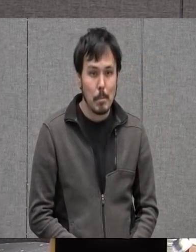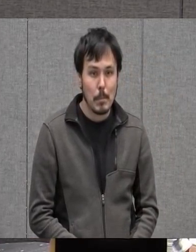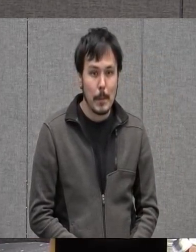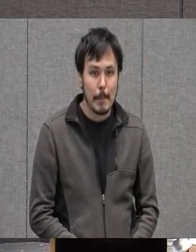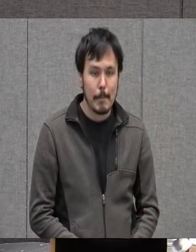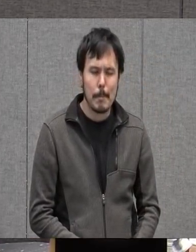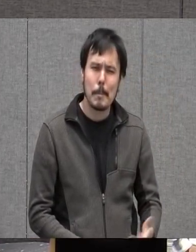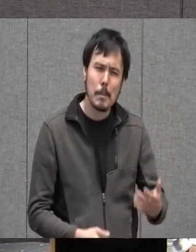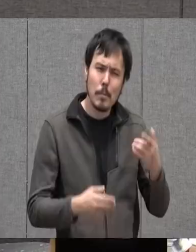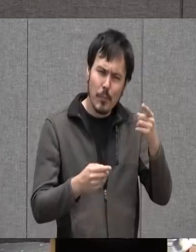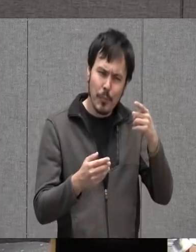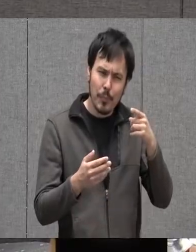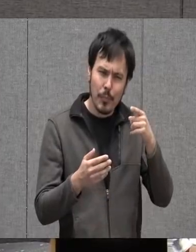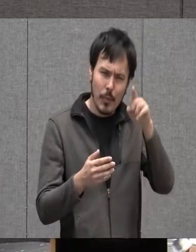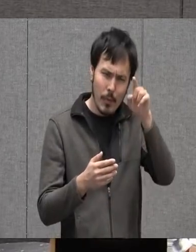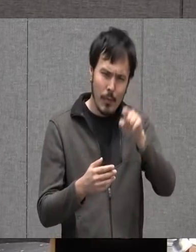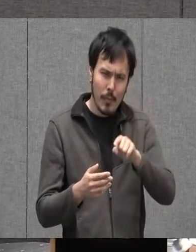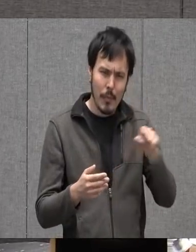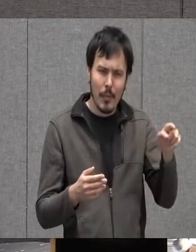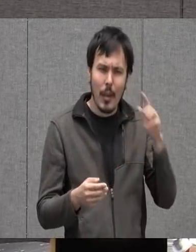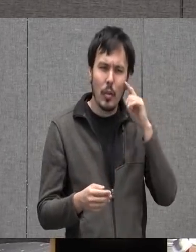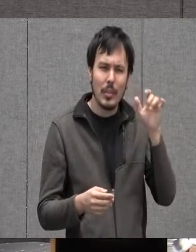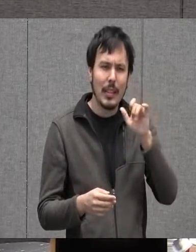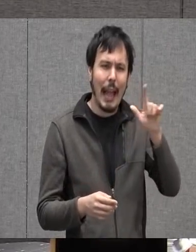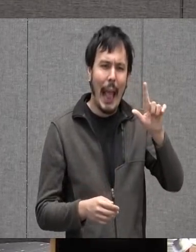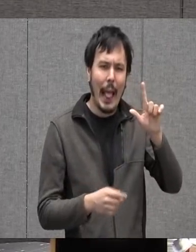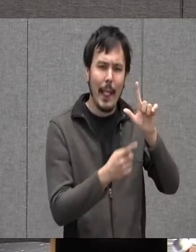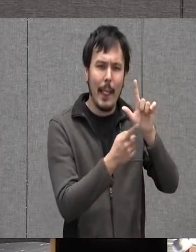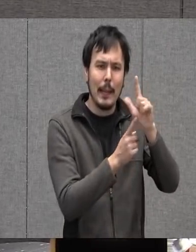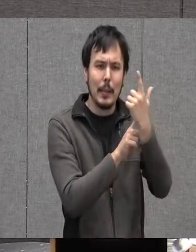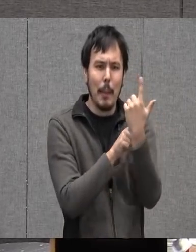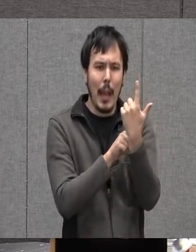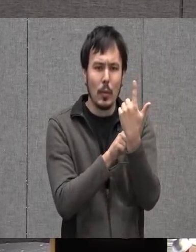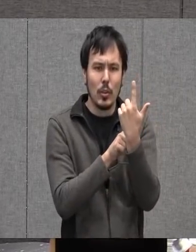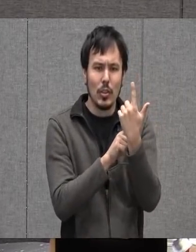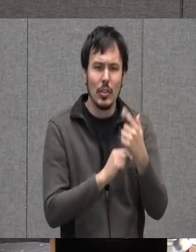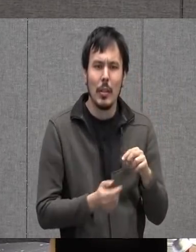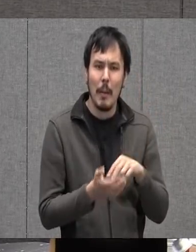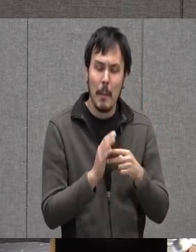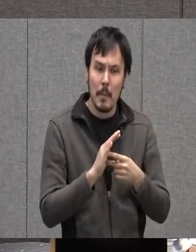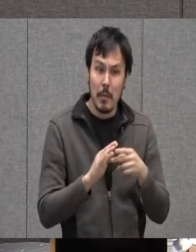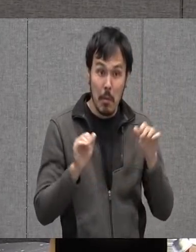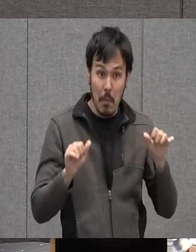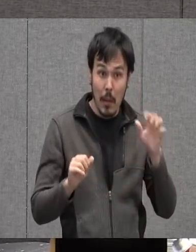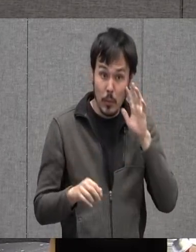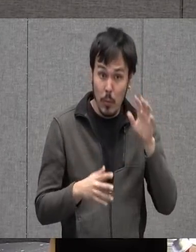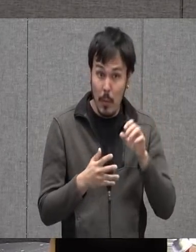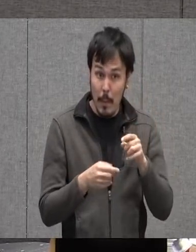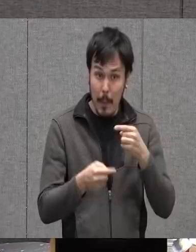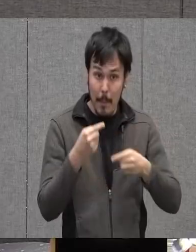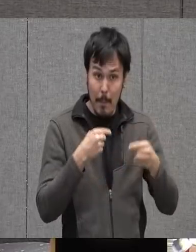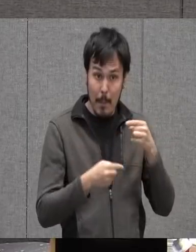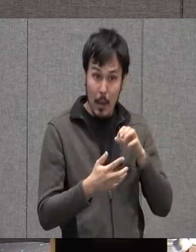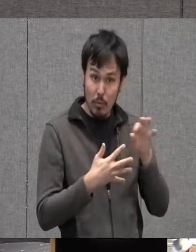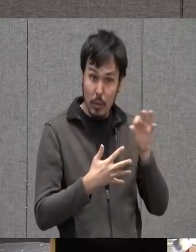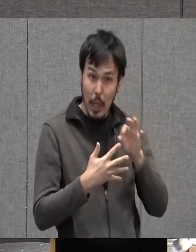this one right here? It looks like a backwards L, doesn't it? I think that might mean there's going to be a lot of backwards counting on this